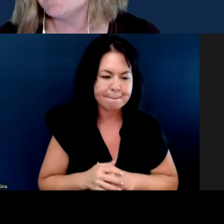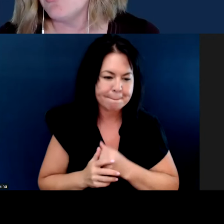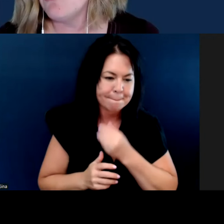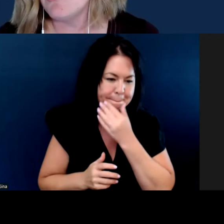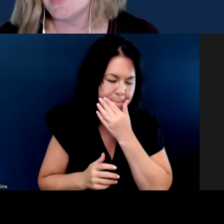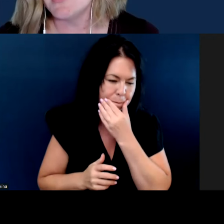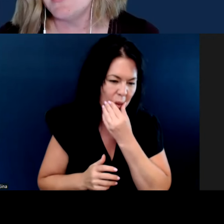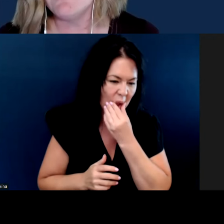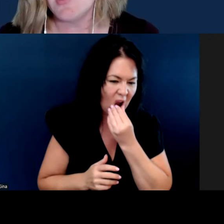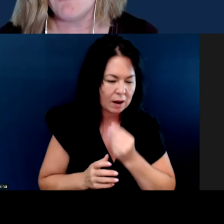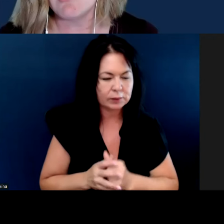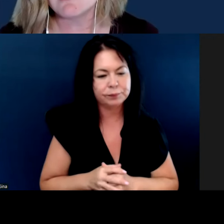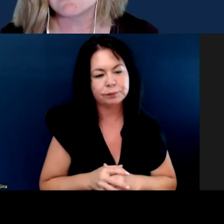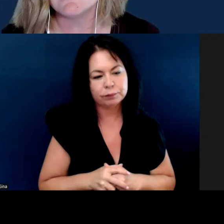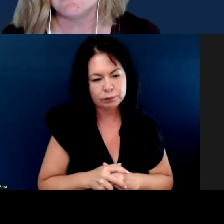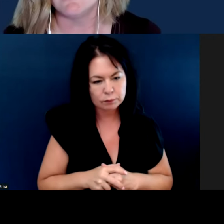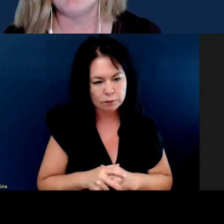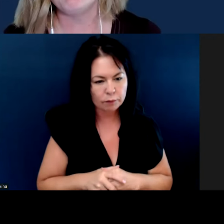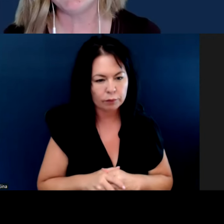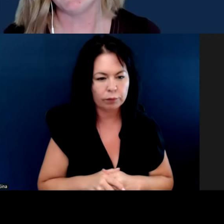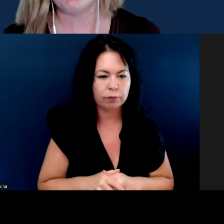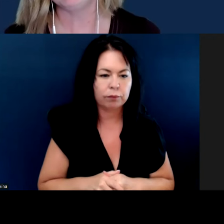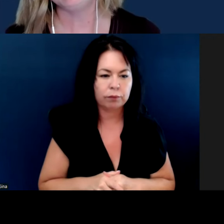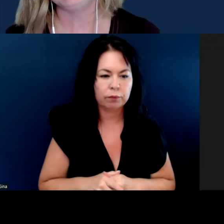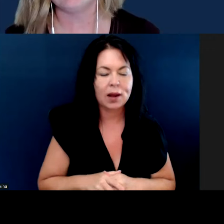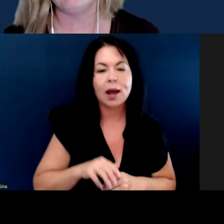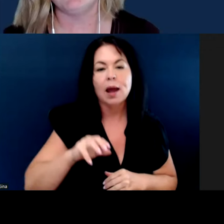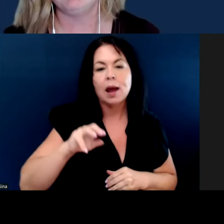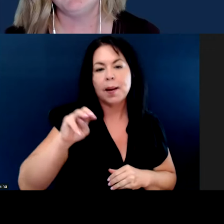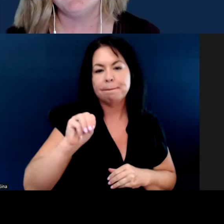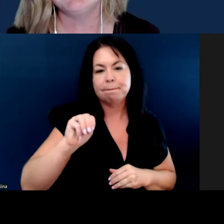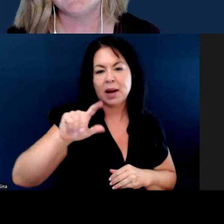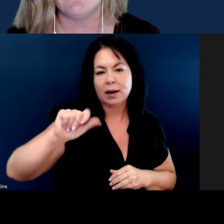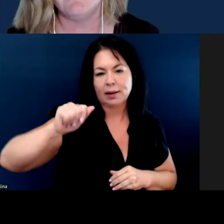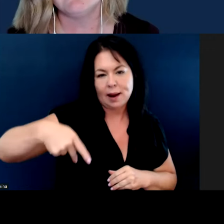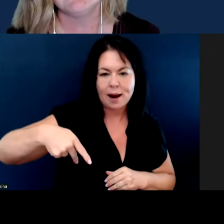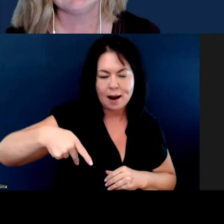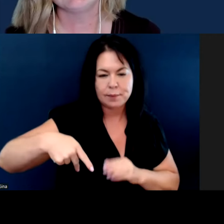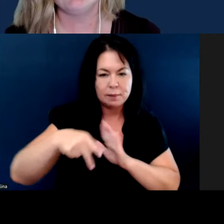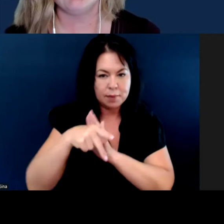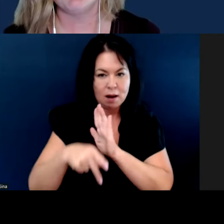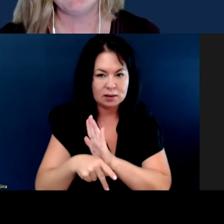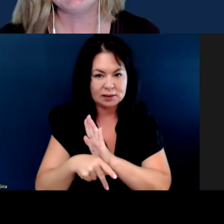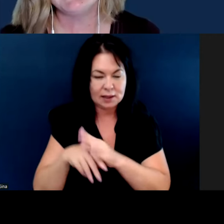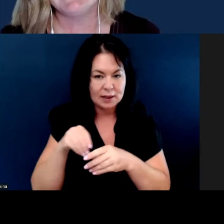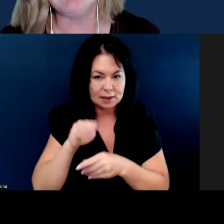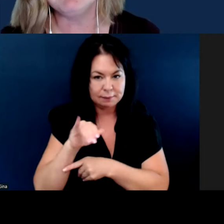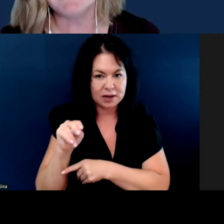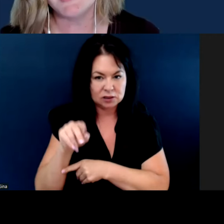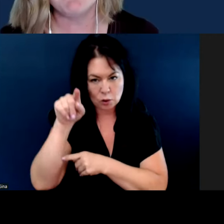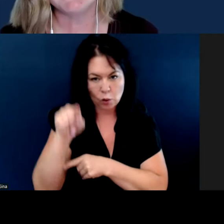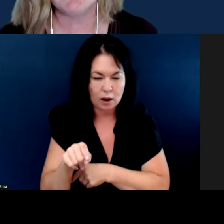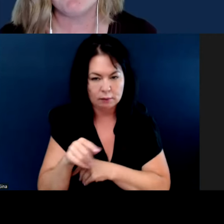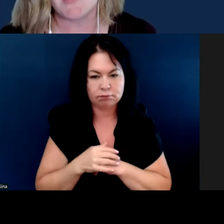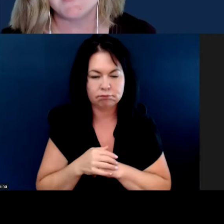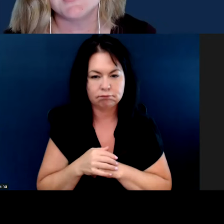All right, so here now are the Medigap policies that are available in Minnesota. So you have your basic and